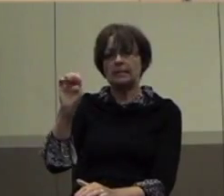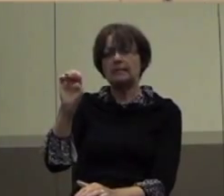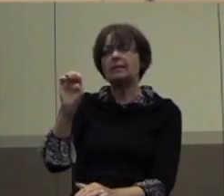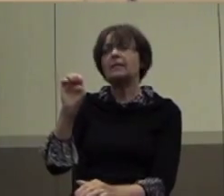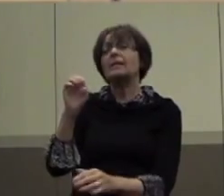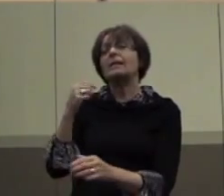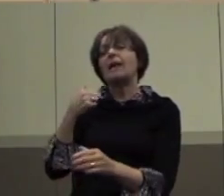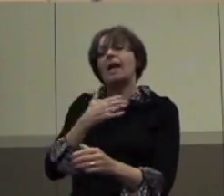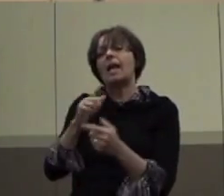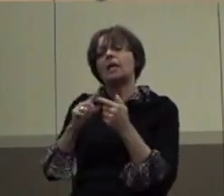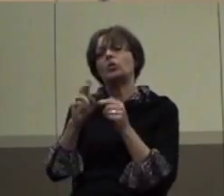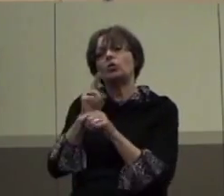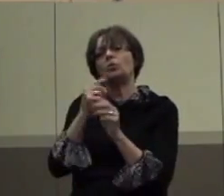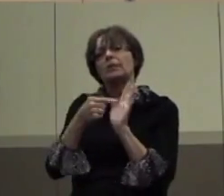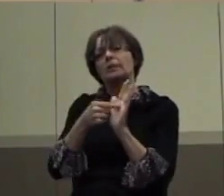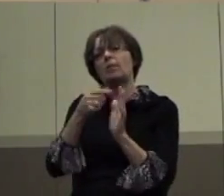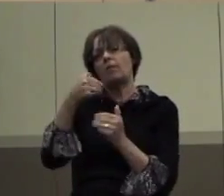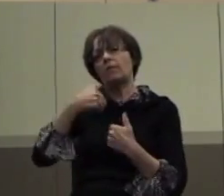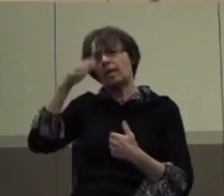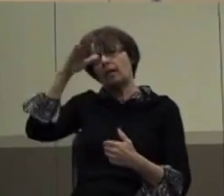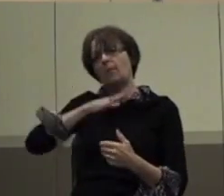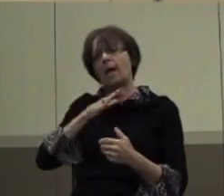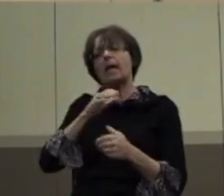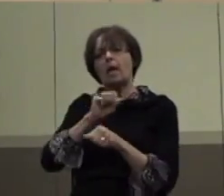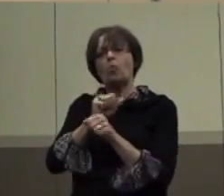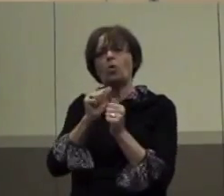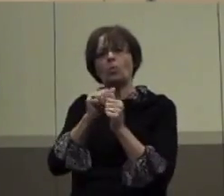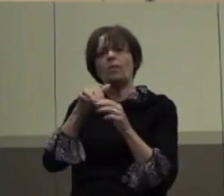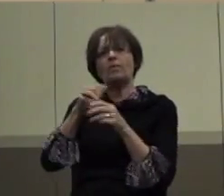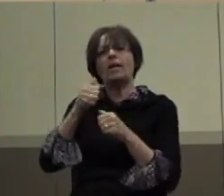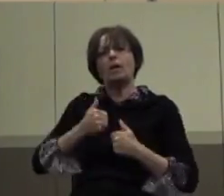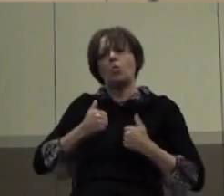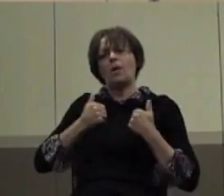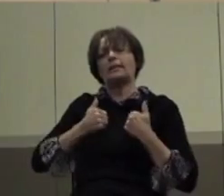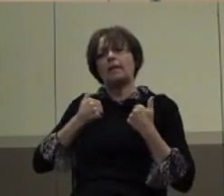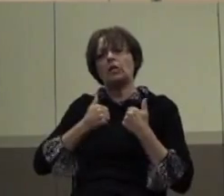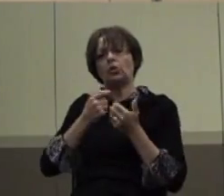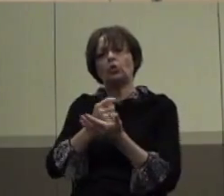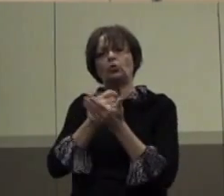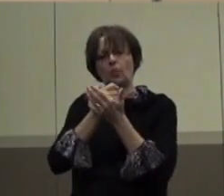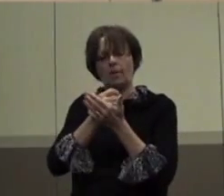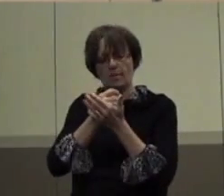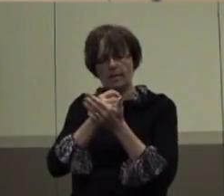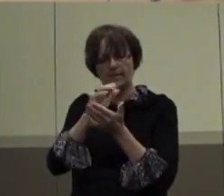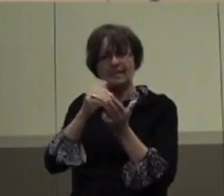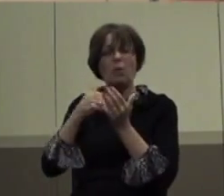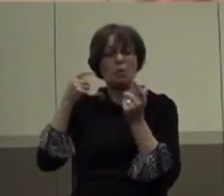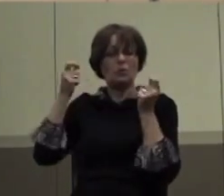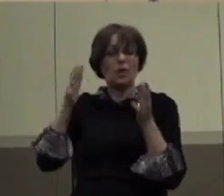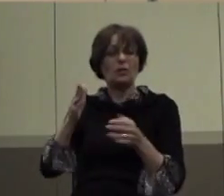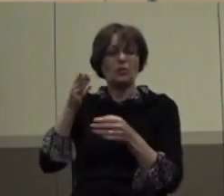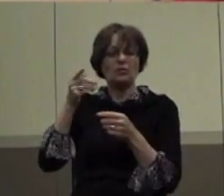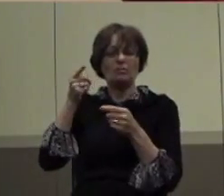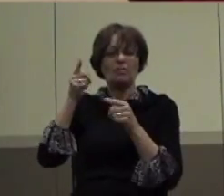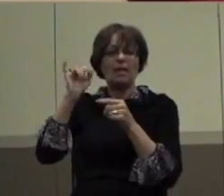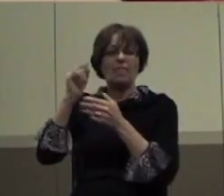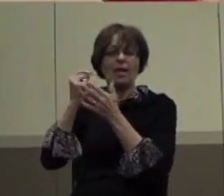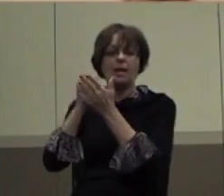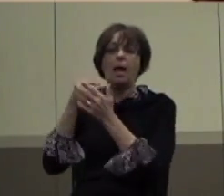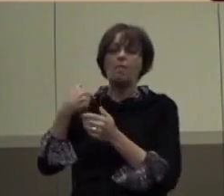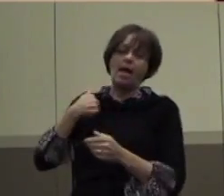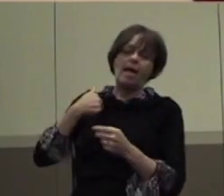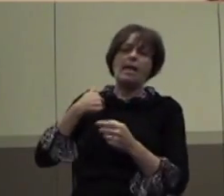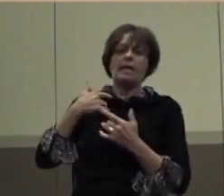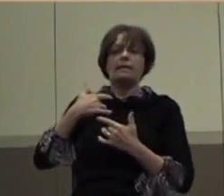young man I worked with in a residential treatment center, and I was the director of the children's home at the time, and I tended to be a hard person to find. I tended to be